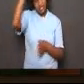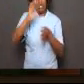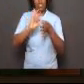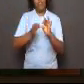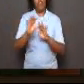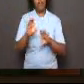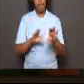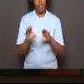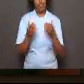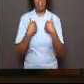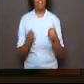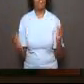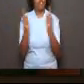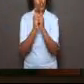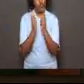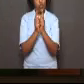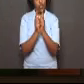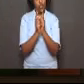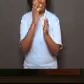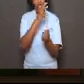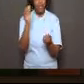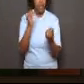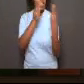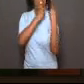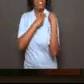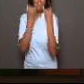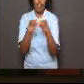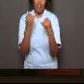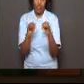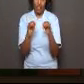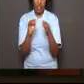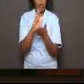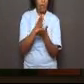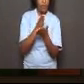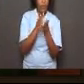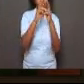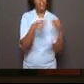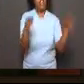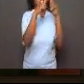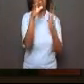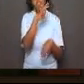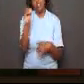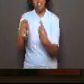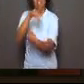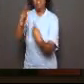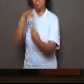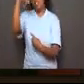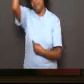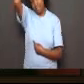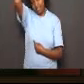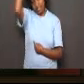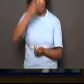the relationship and power divisions between federal and regional governments.